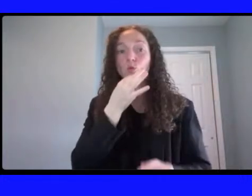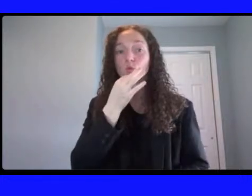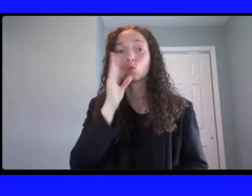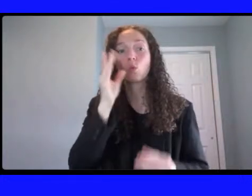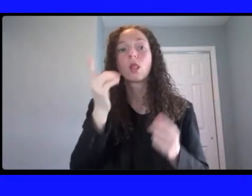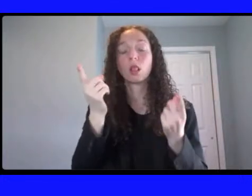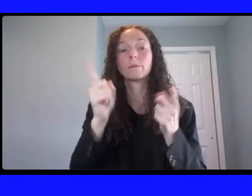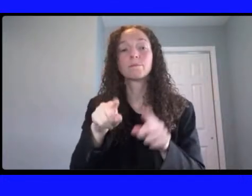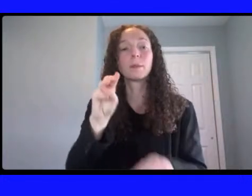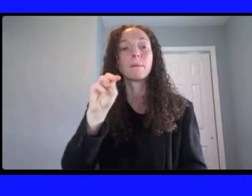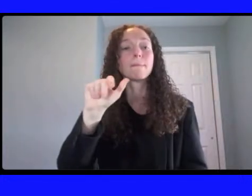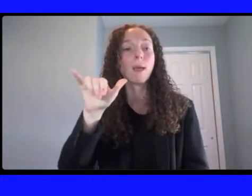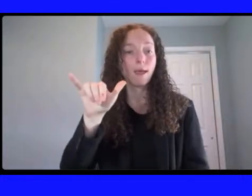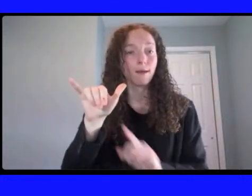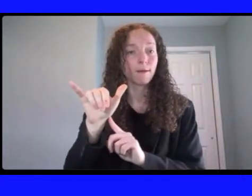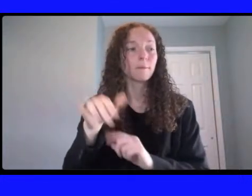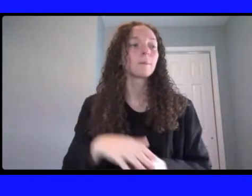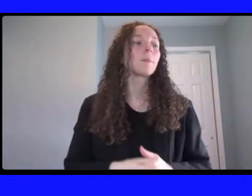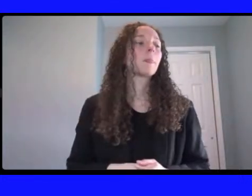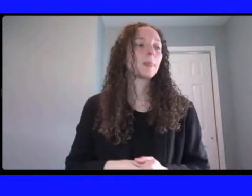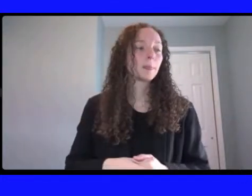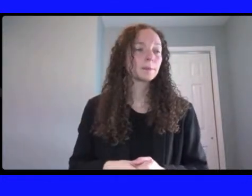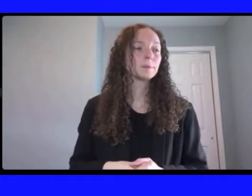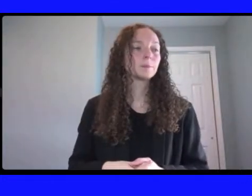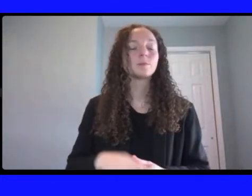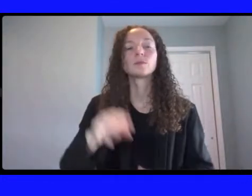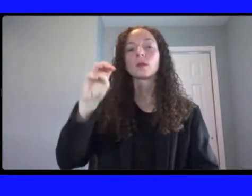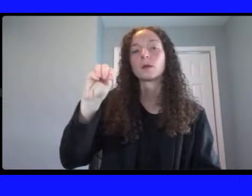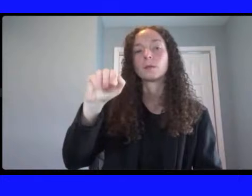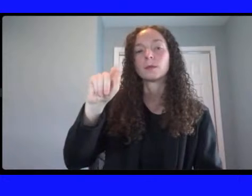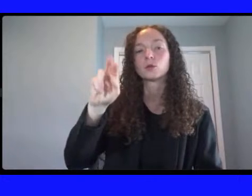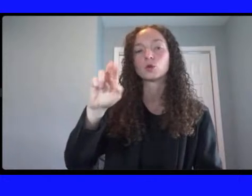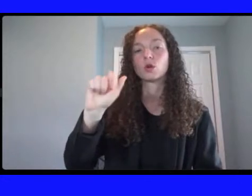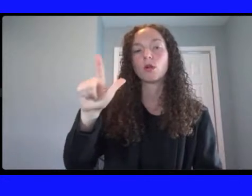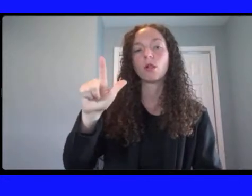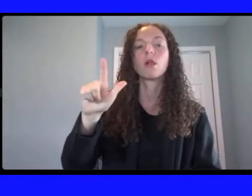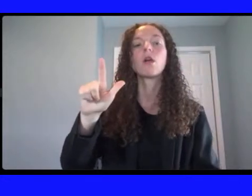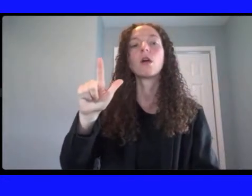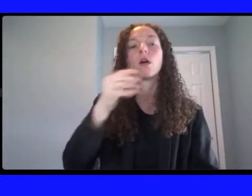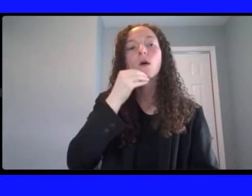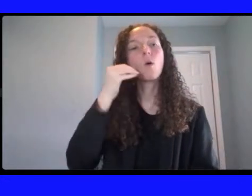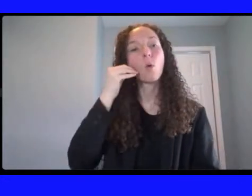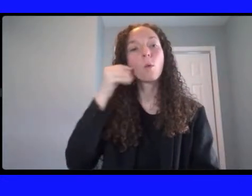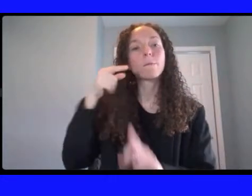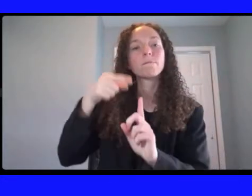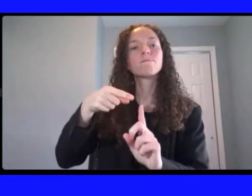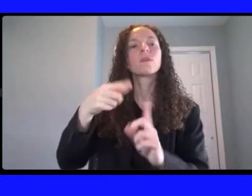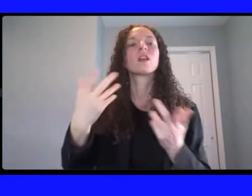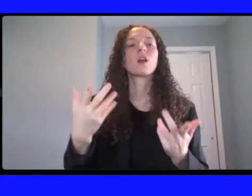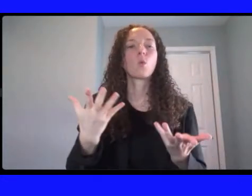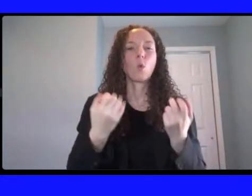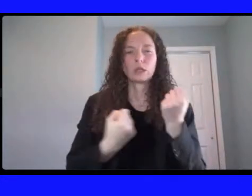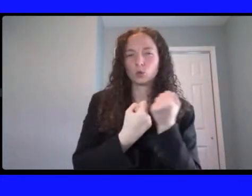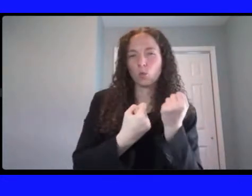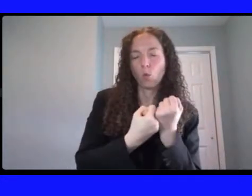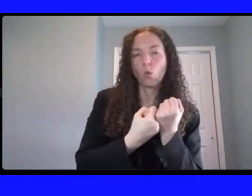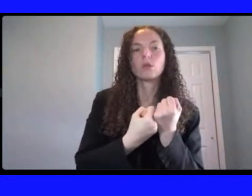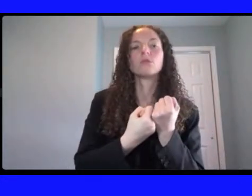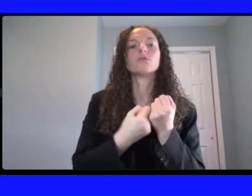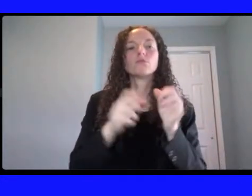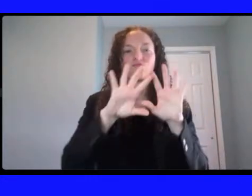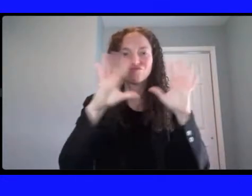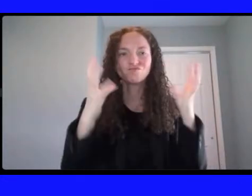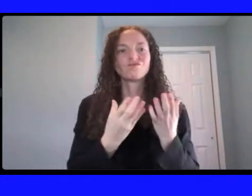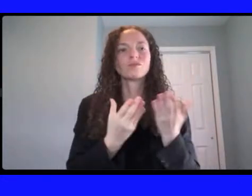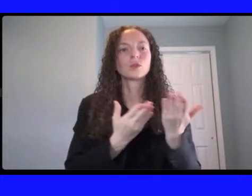we employ 9 licensed social workers, with one in the pipeline, another one to be hired. And we